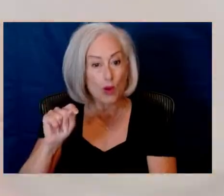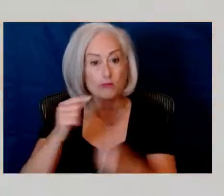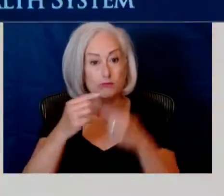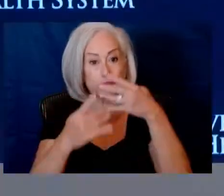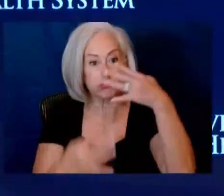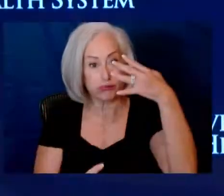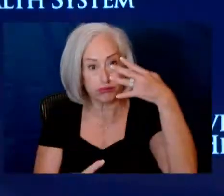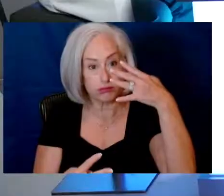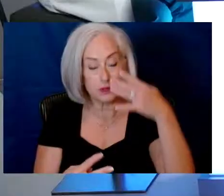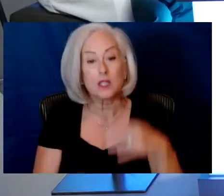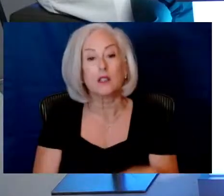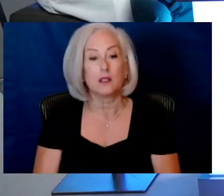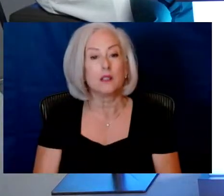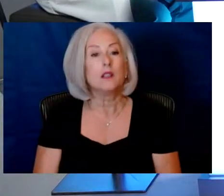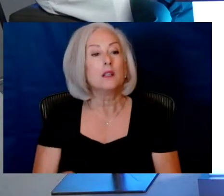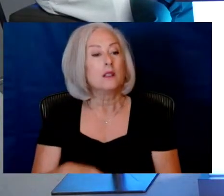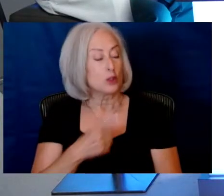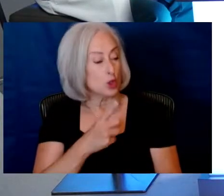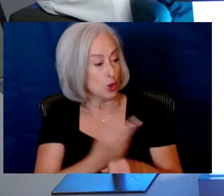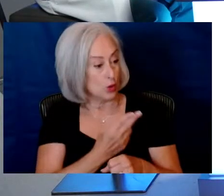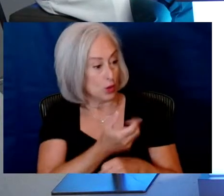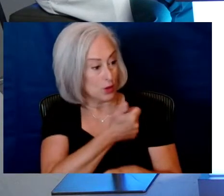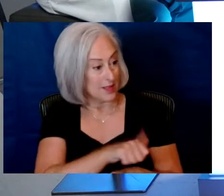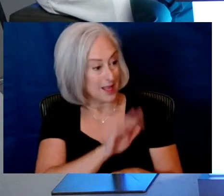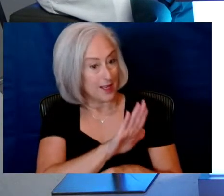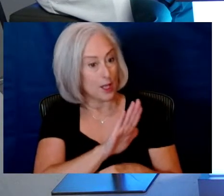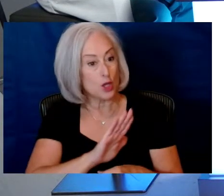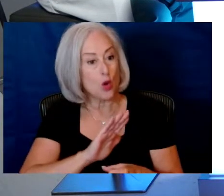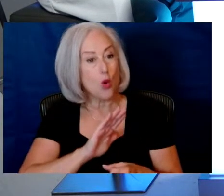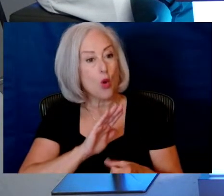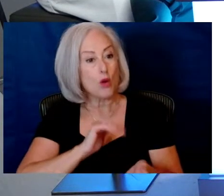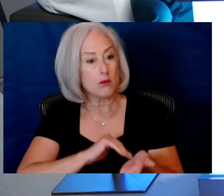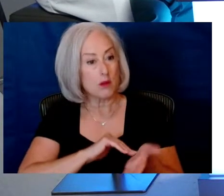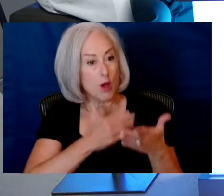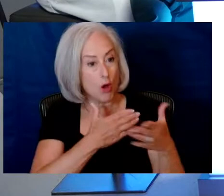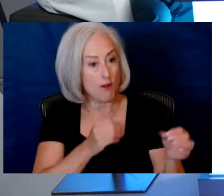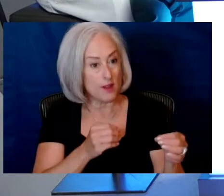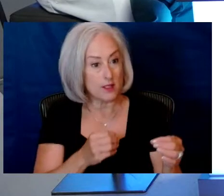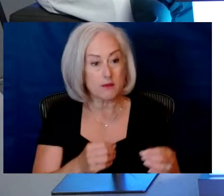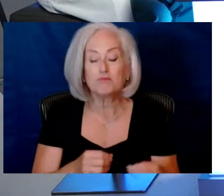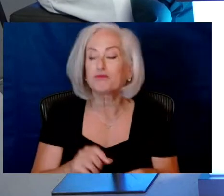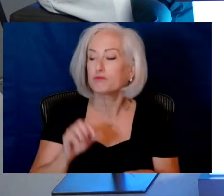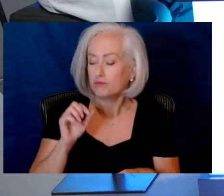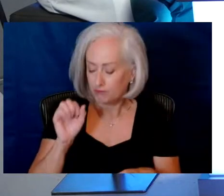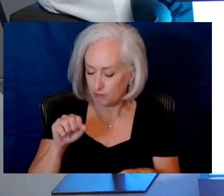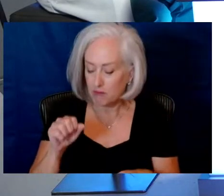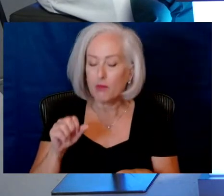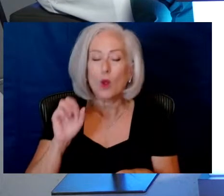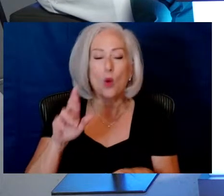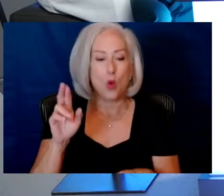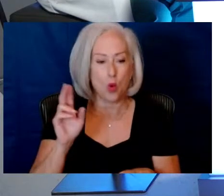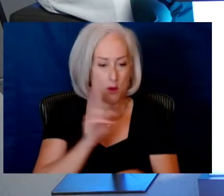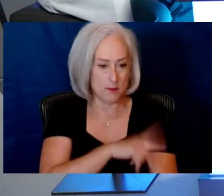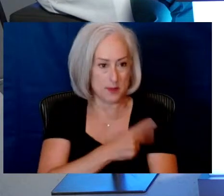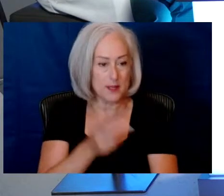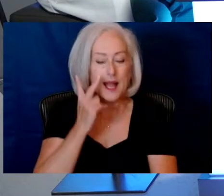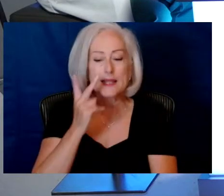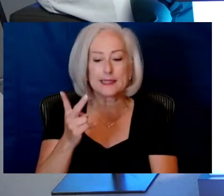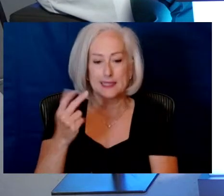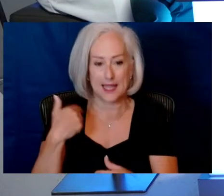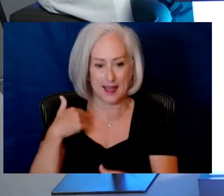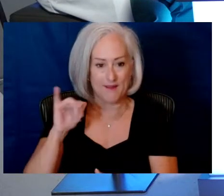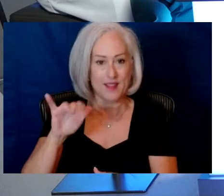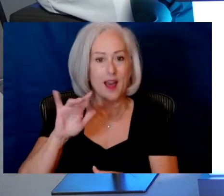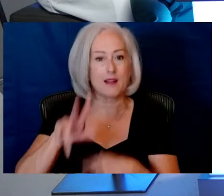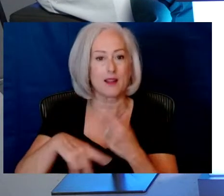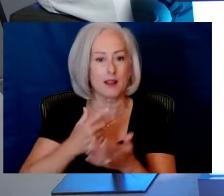practice? Some of these medications I do, or patients that I see are already on those medications. Yeah. So also, we talked